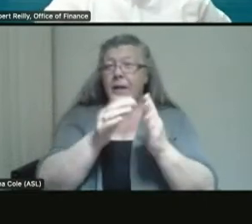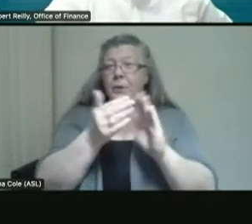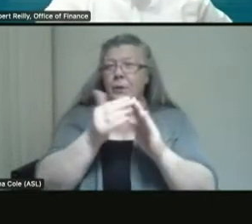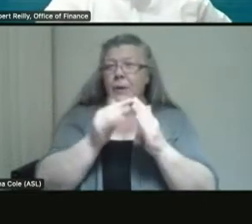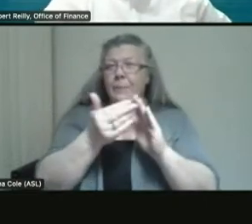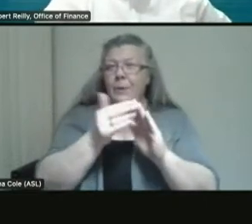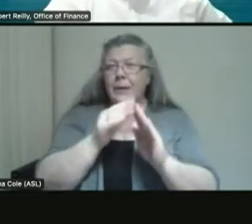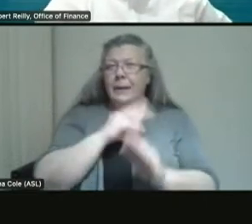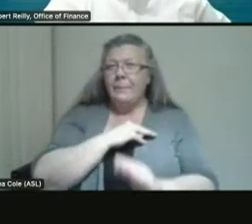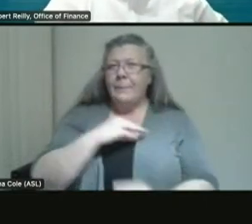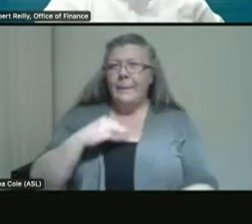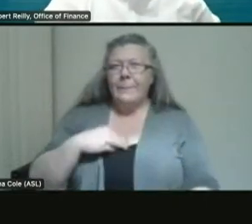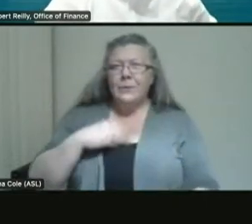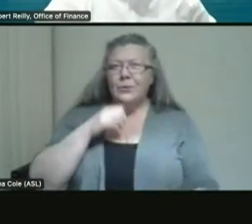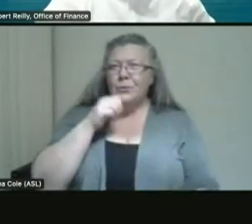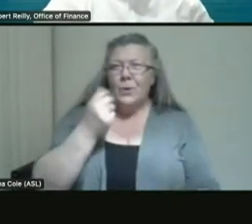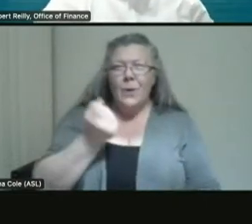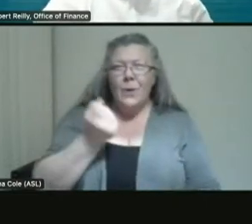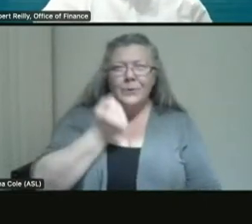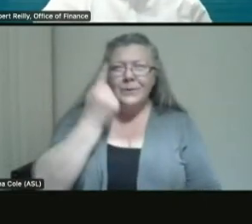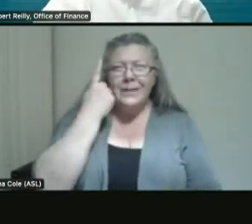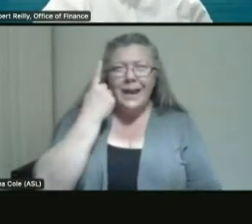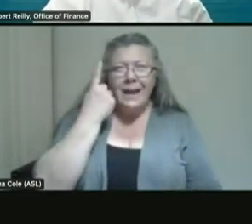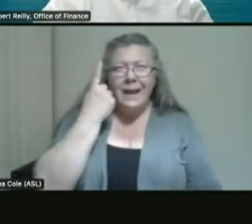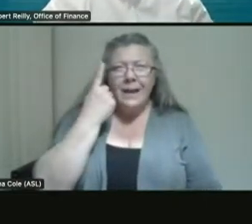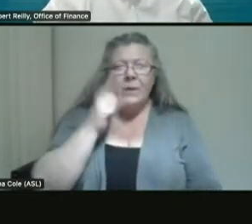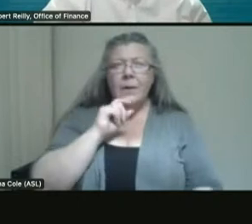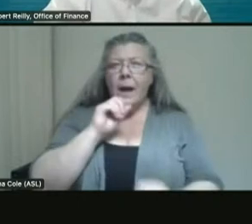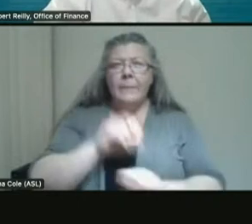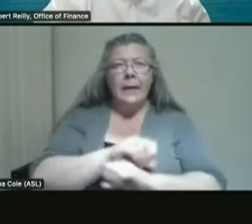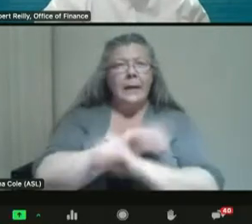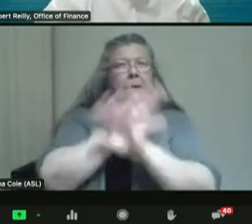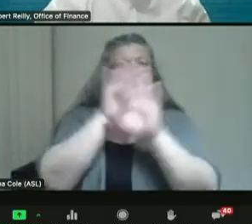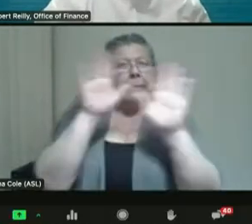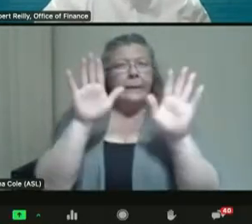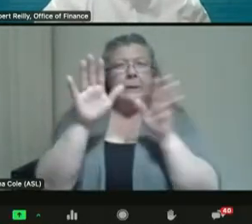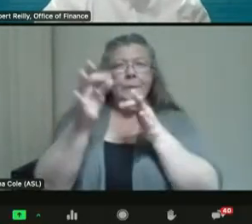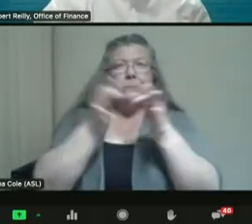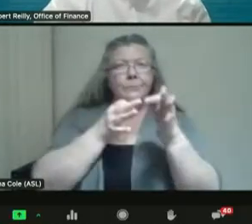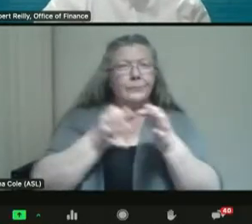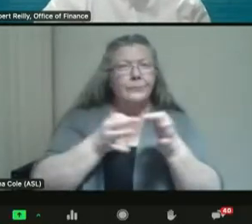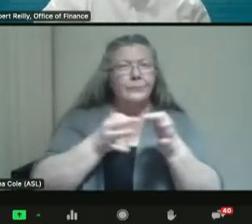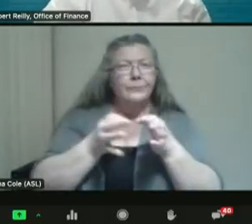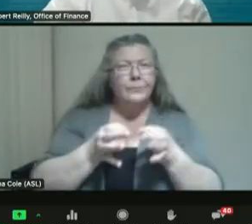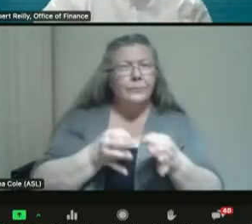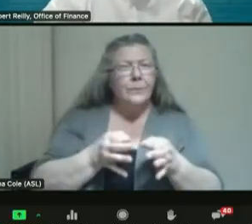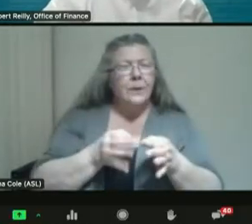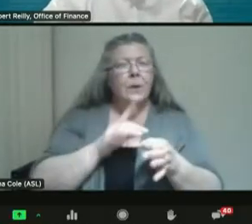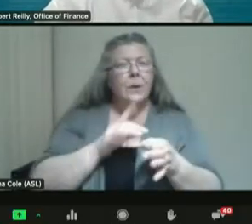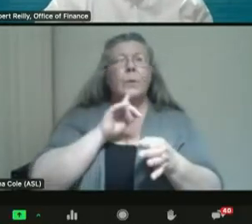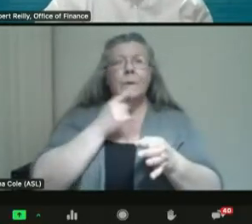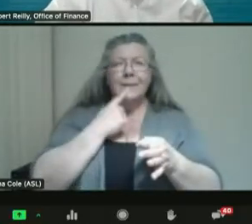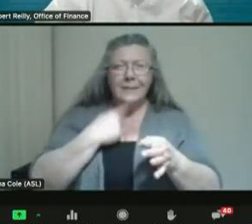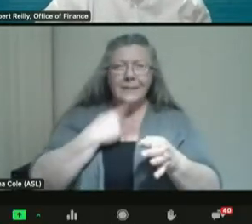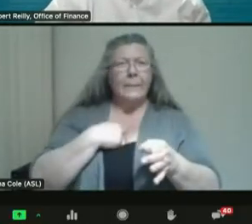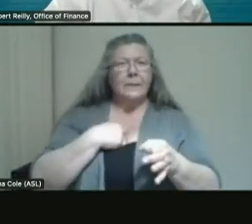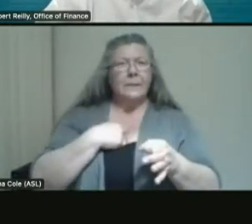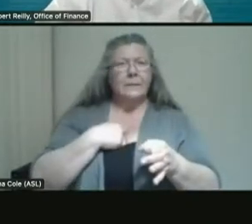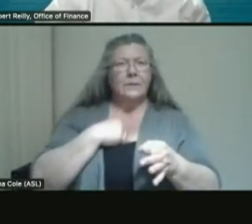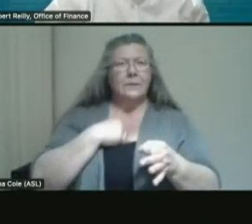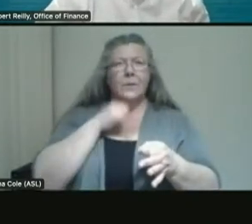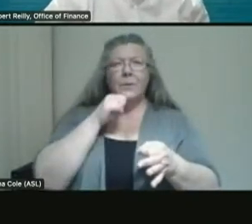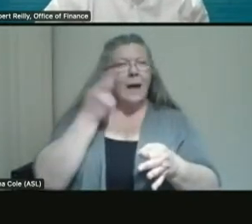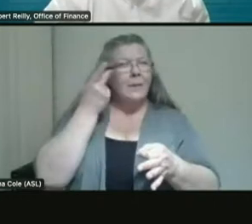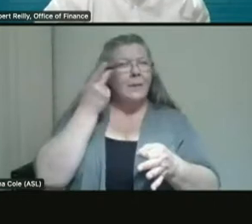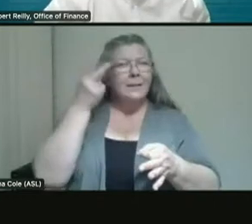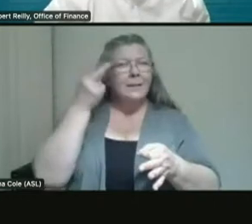understand or that we're not being clear on, please let us know so that we can provide that clarity so that there is no misunderstanding of that